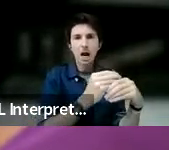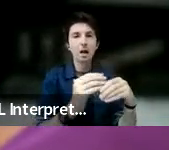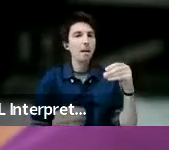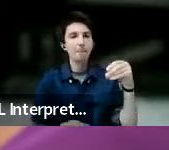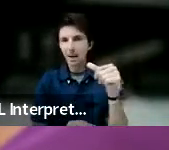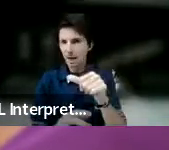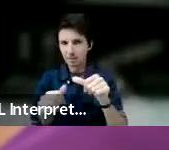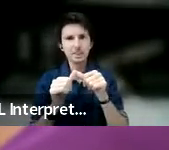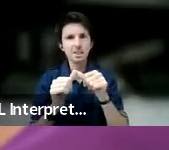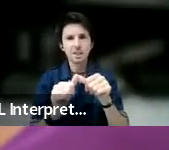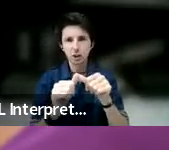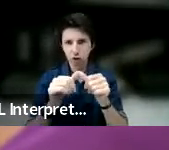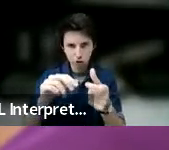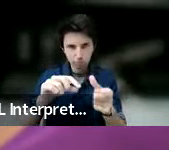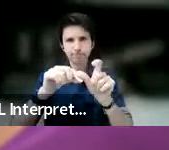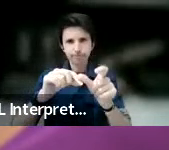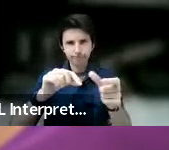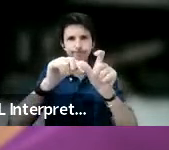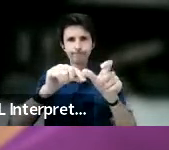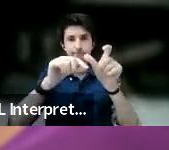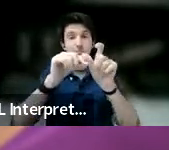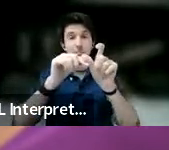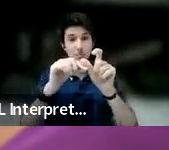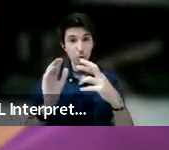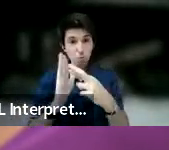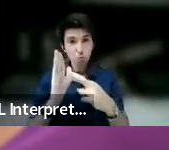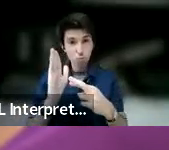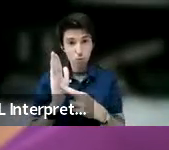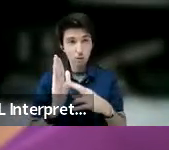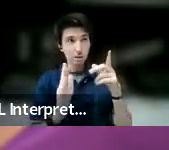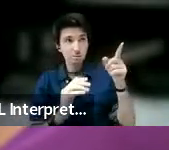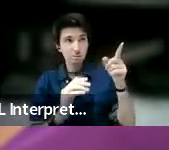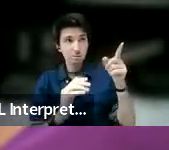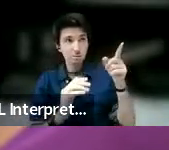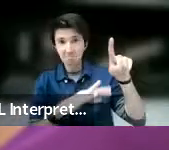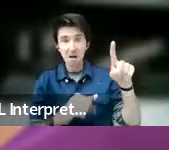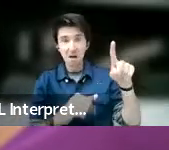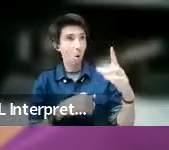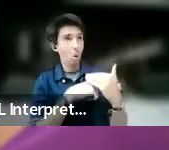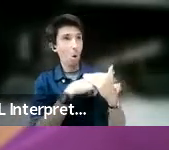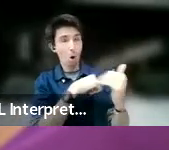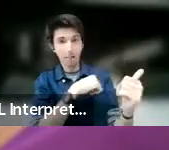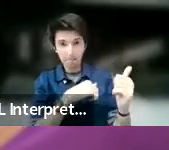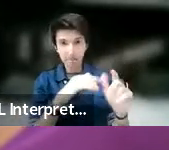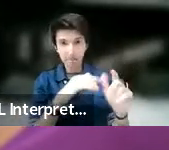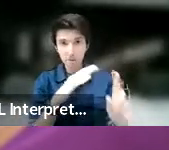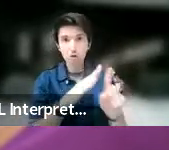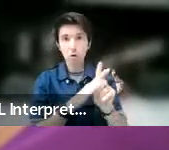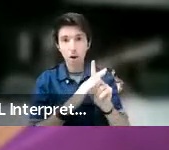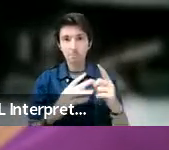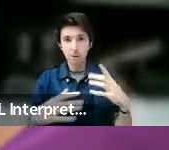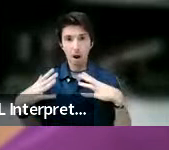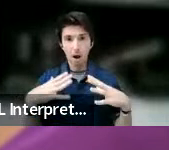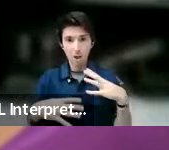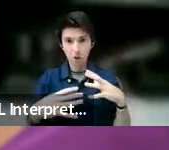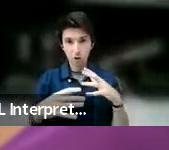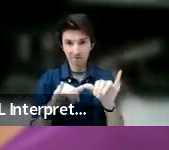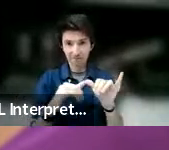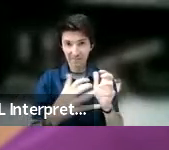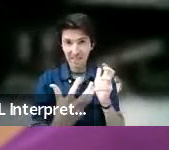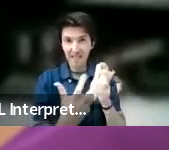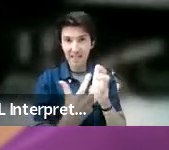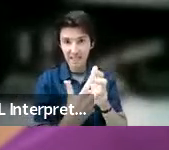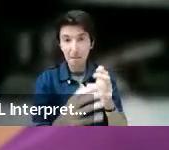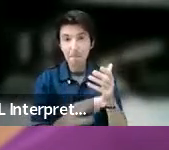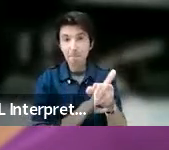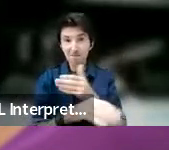being asked to attend a costume fitting prior to the day that you work. It is always possible for a producer to ask you to have